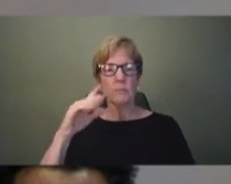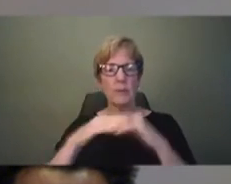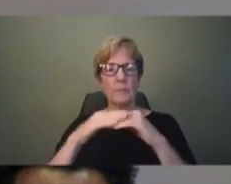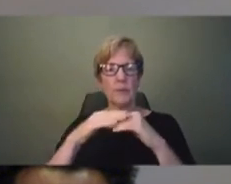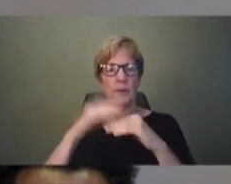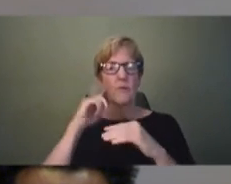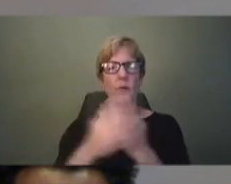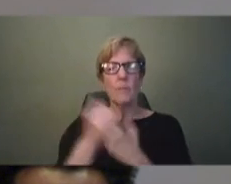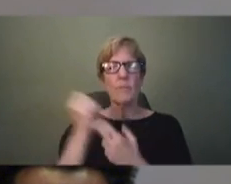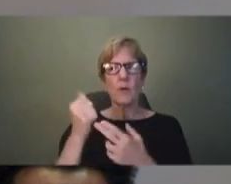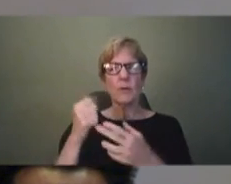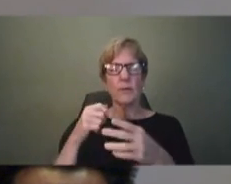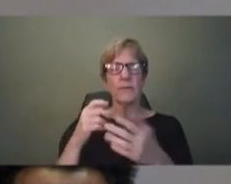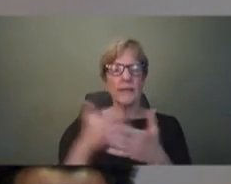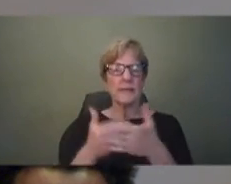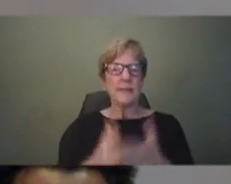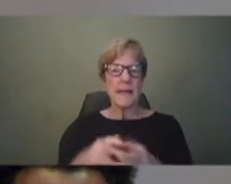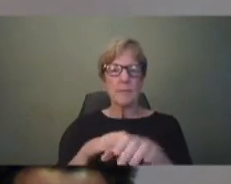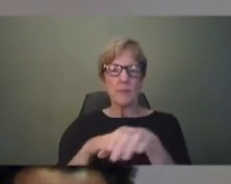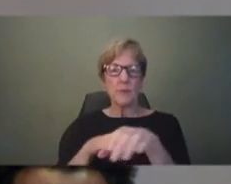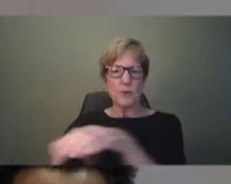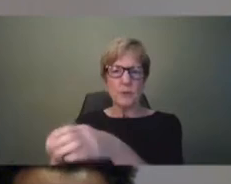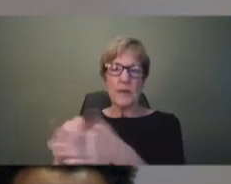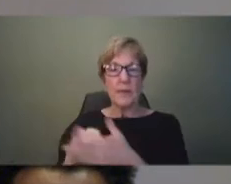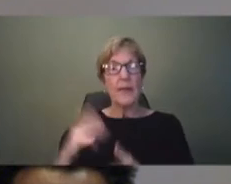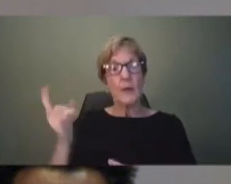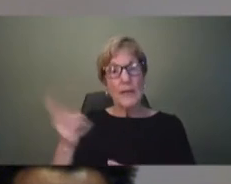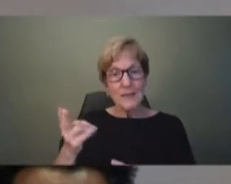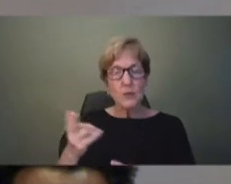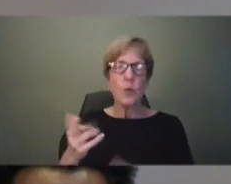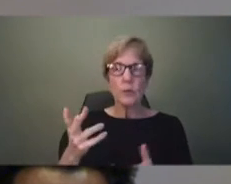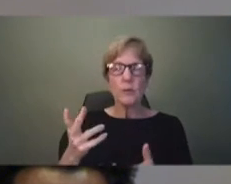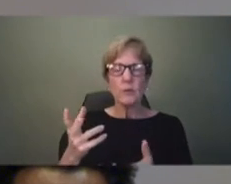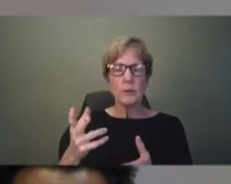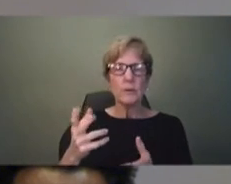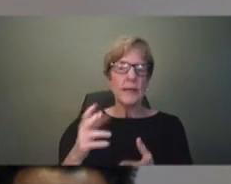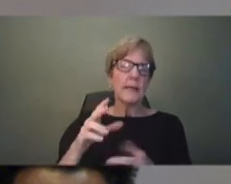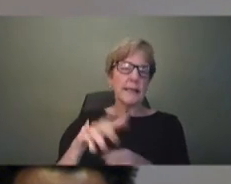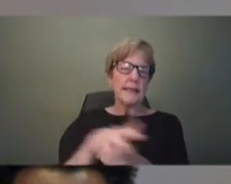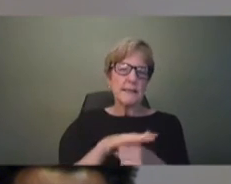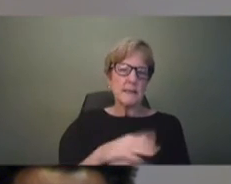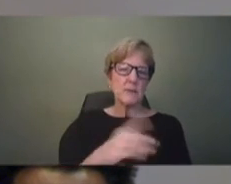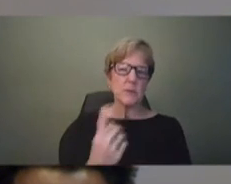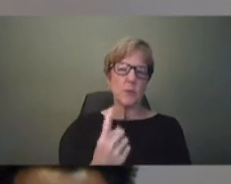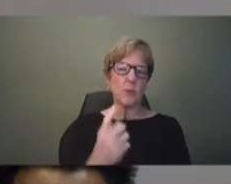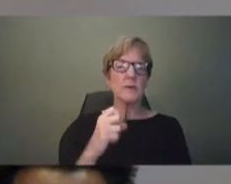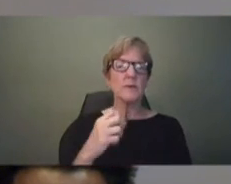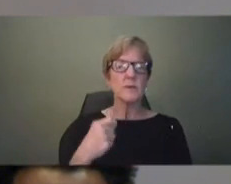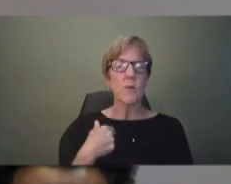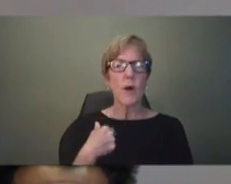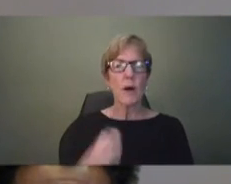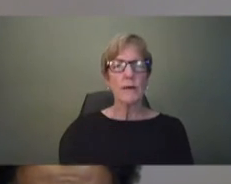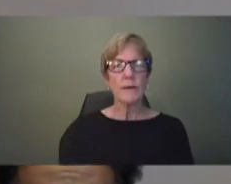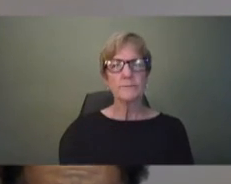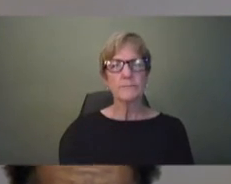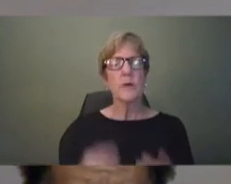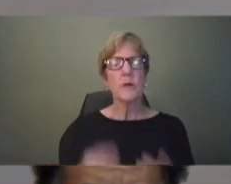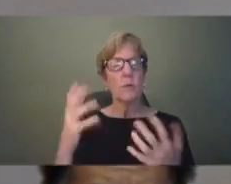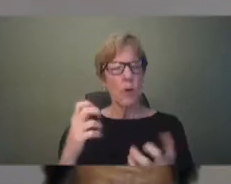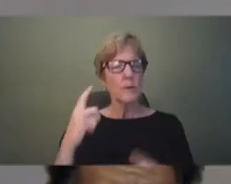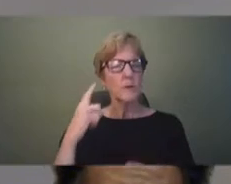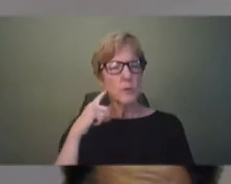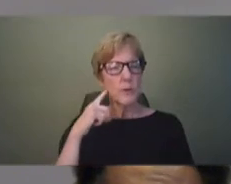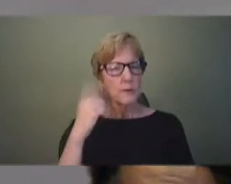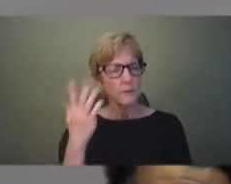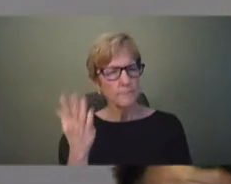these neighborhoods that are historical neighborhoods within district one so I I definitely want to hear